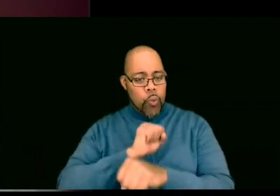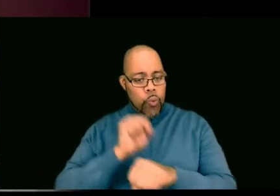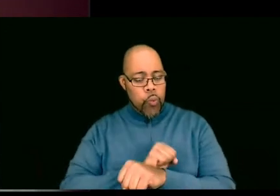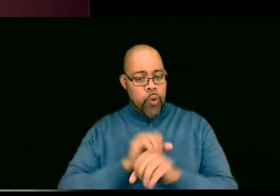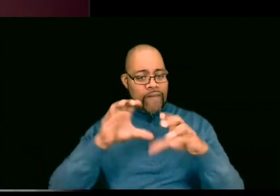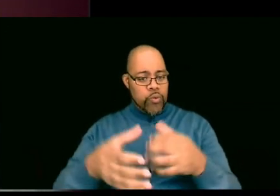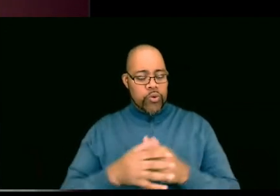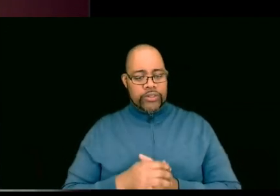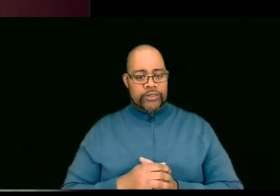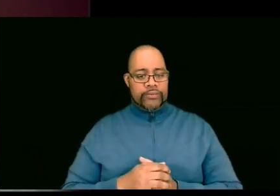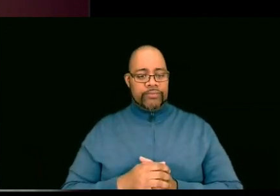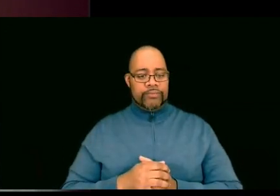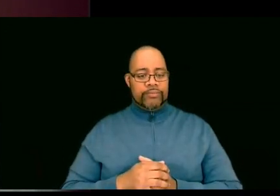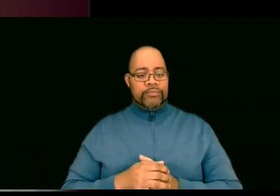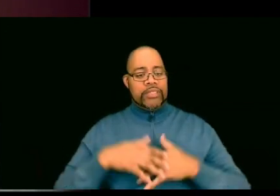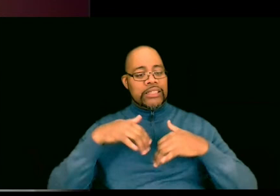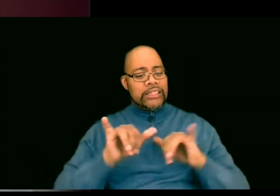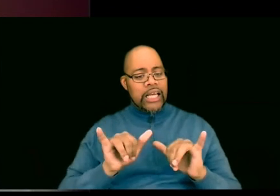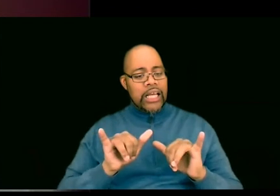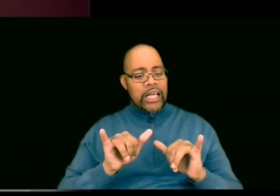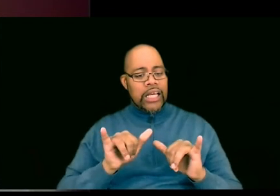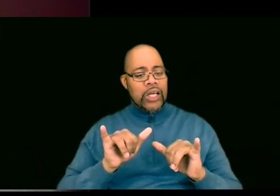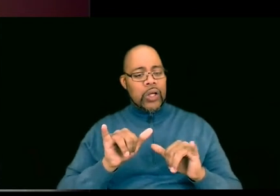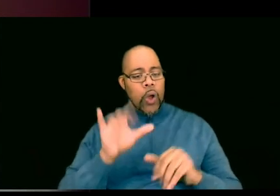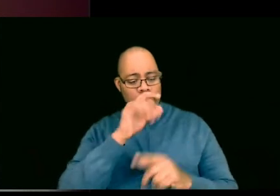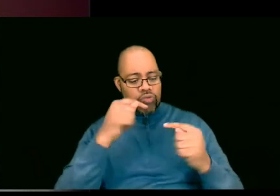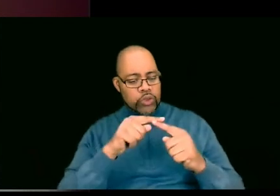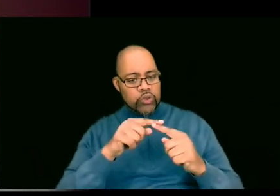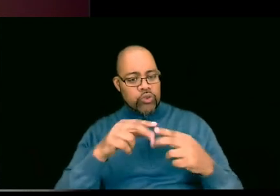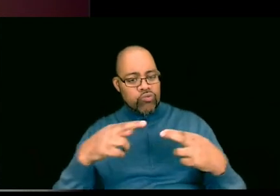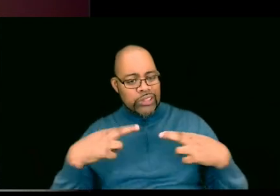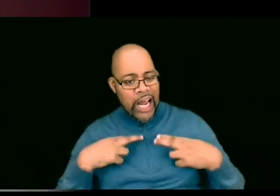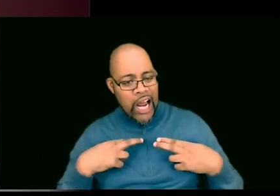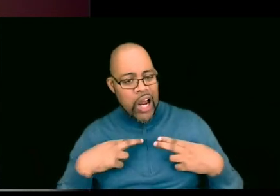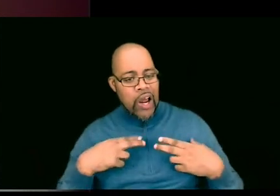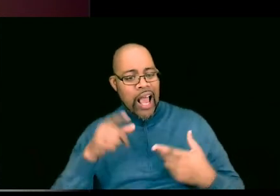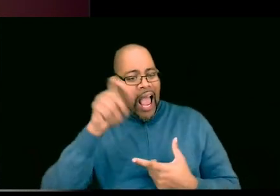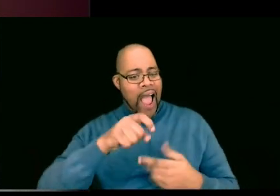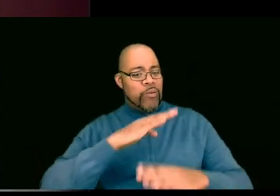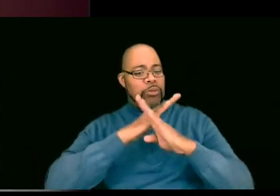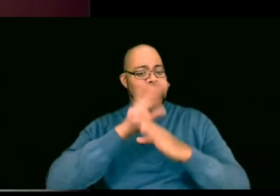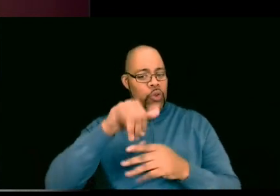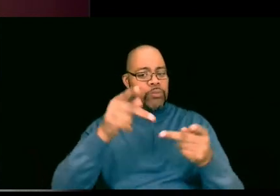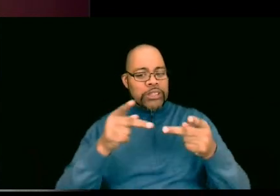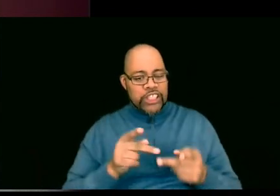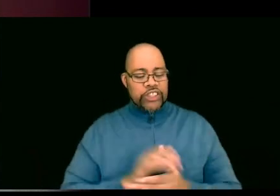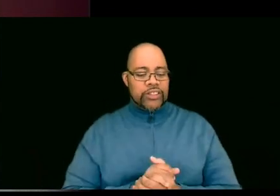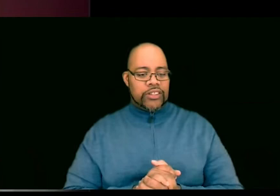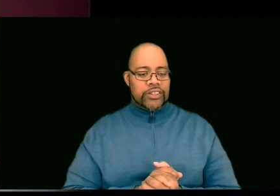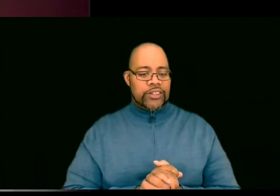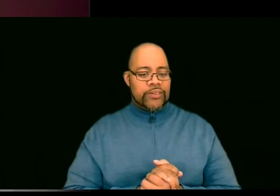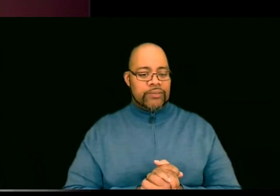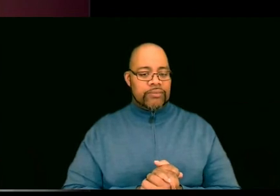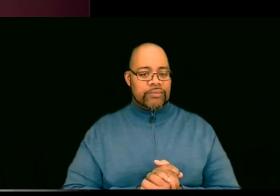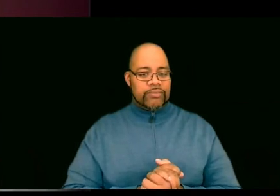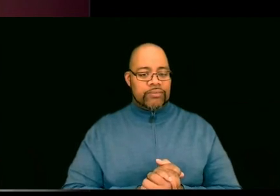the workforce, still looking to retire. They have to protect those